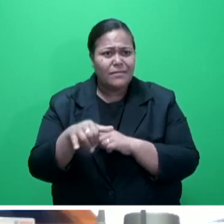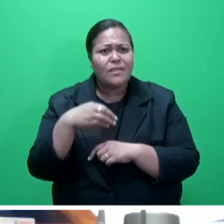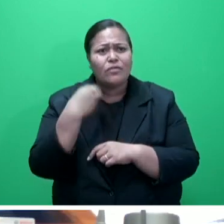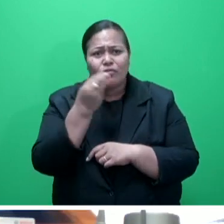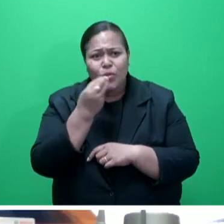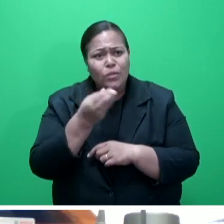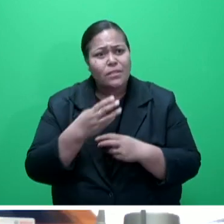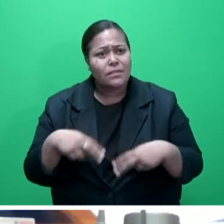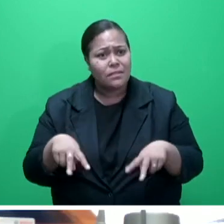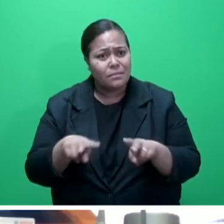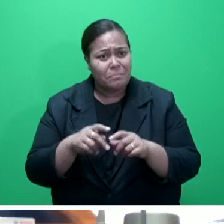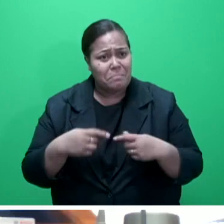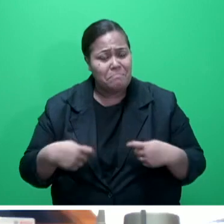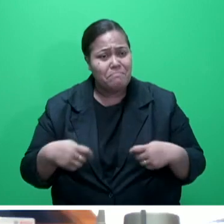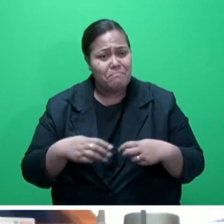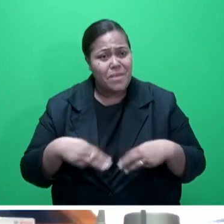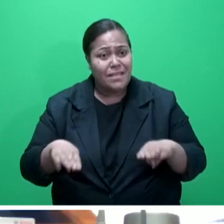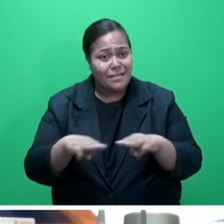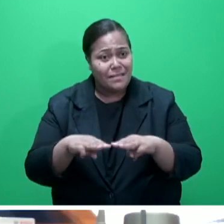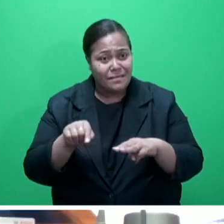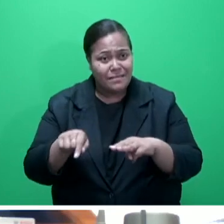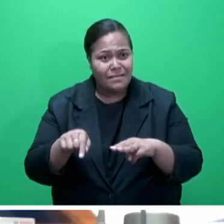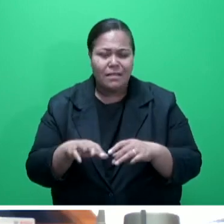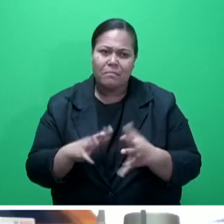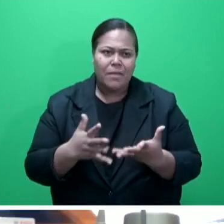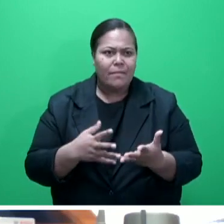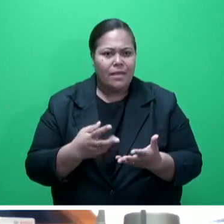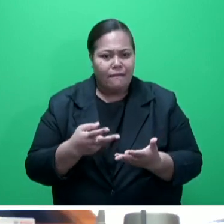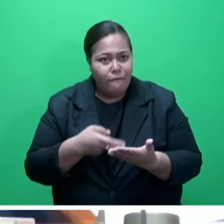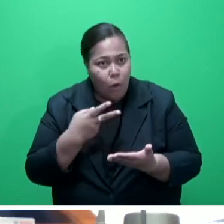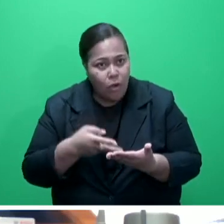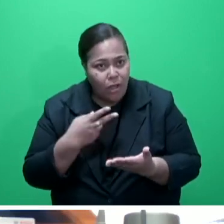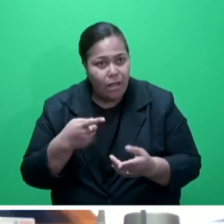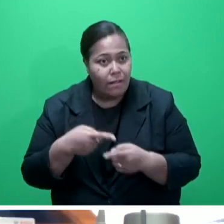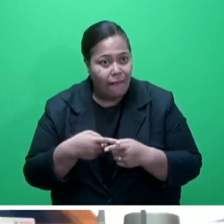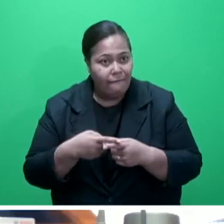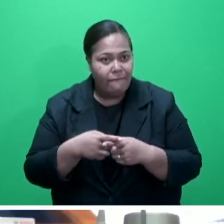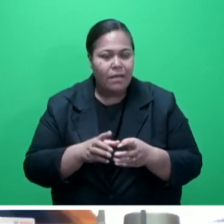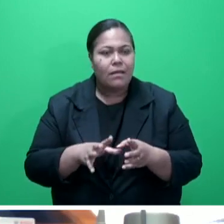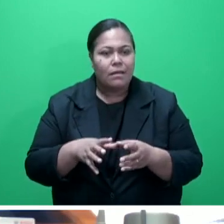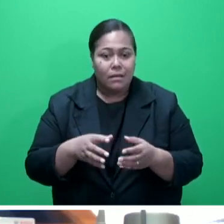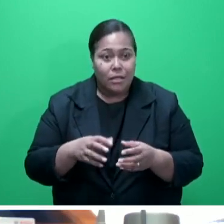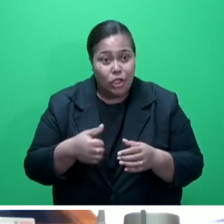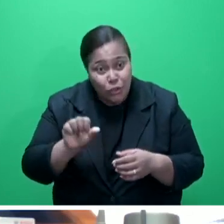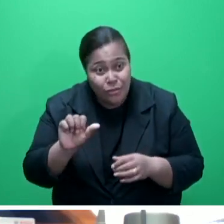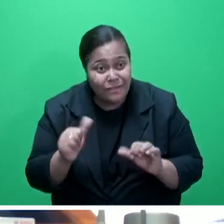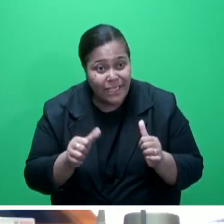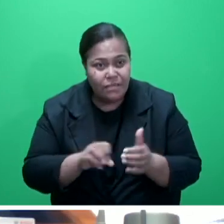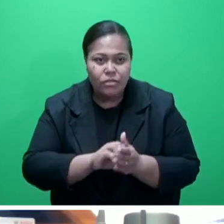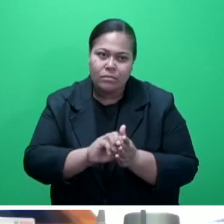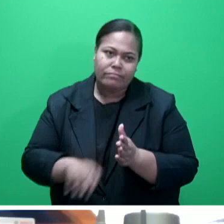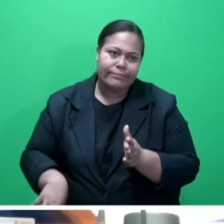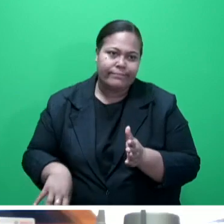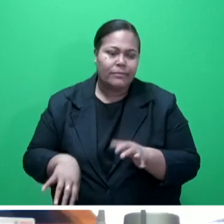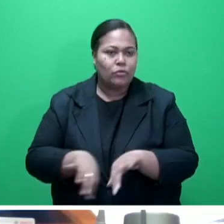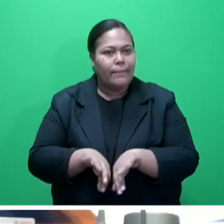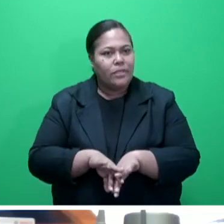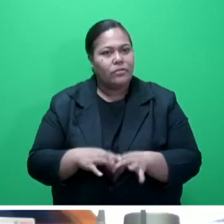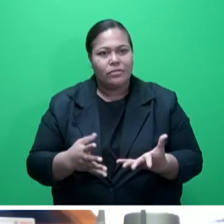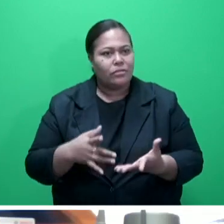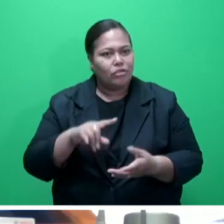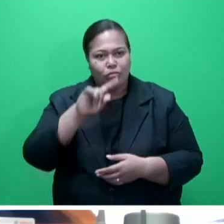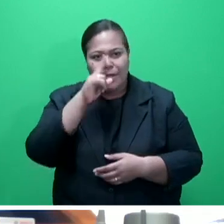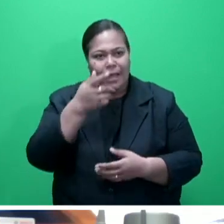will probably have disposable forks and knives. Go back to that, because you can't have forks and knives that you'll be